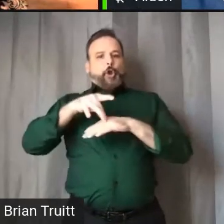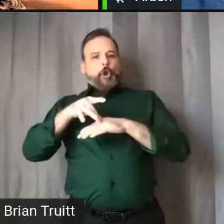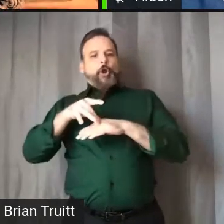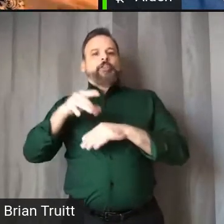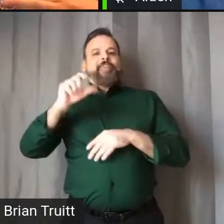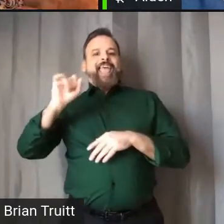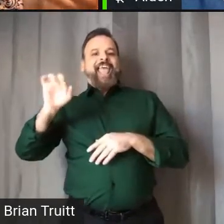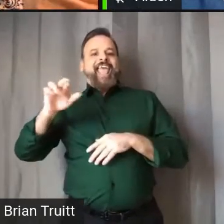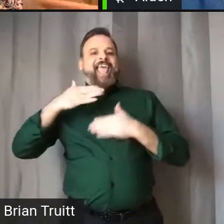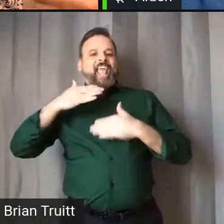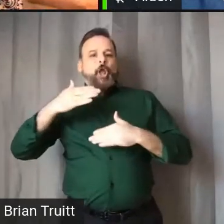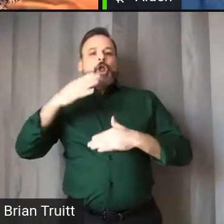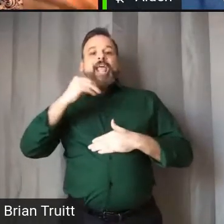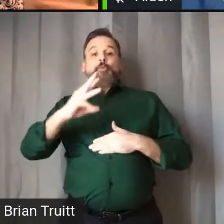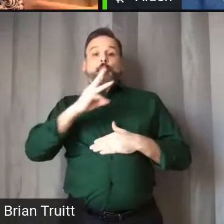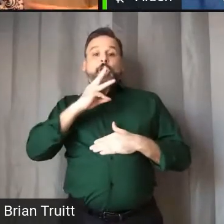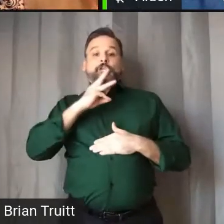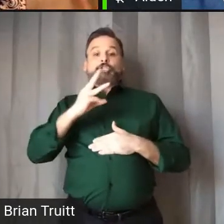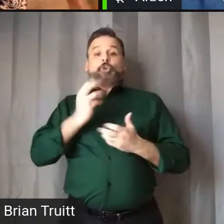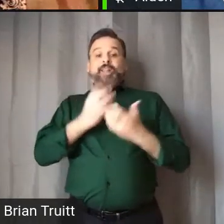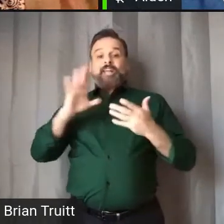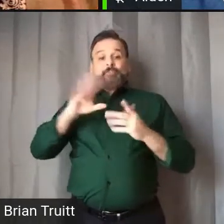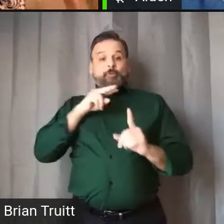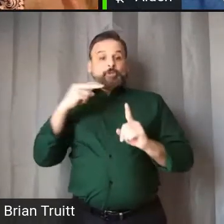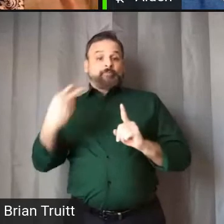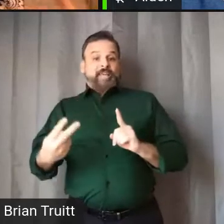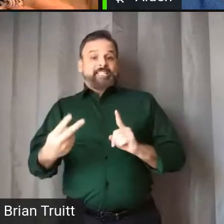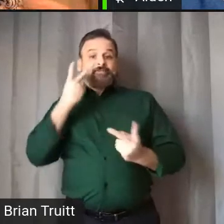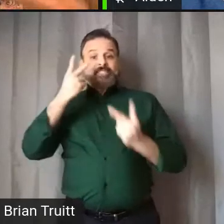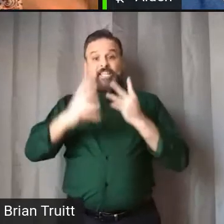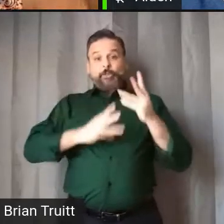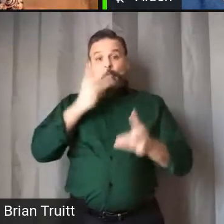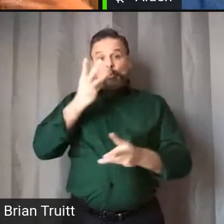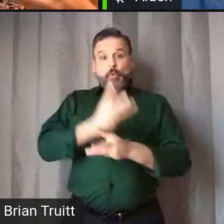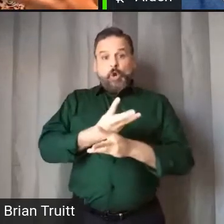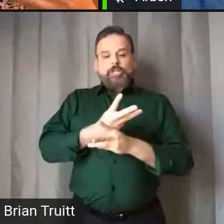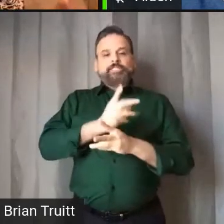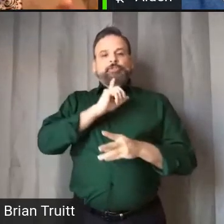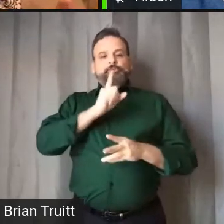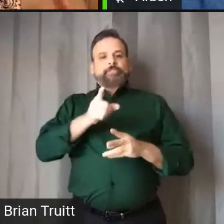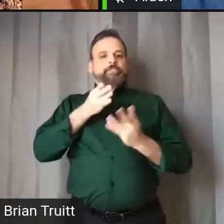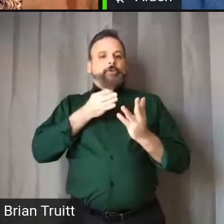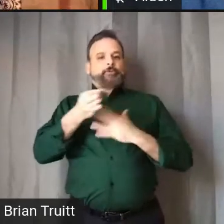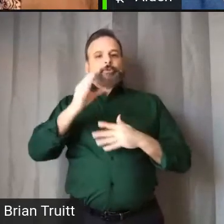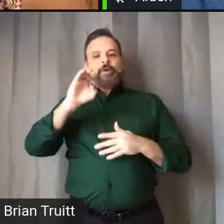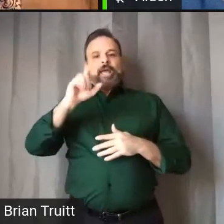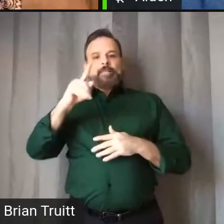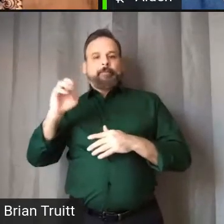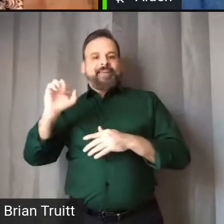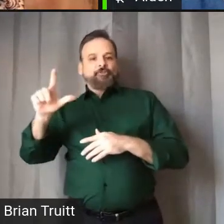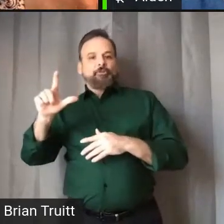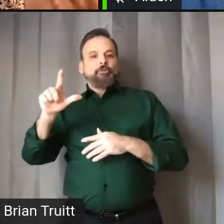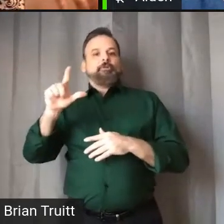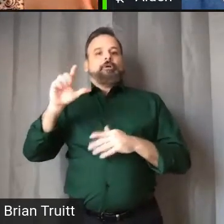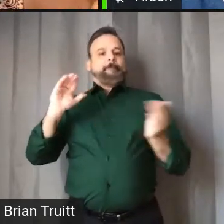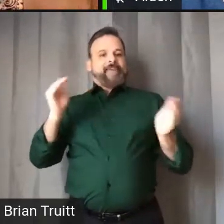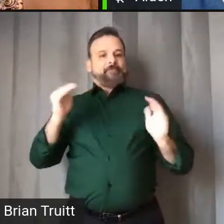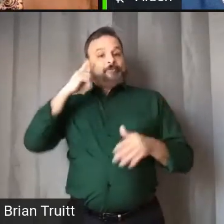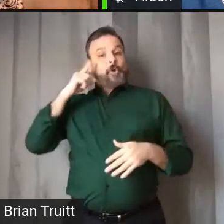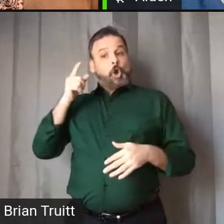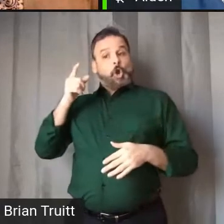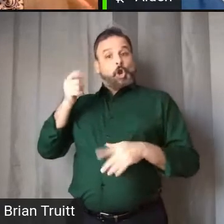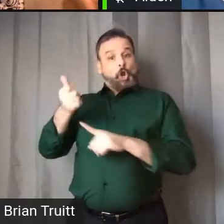So a lot of just the way she sees the world and describes things is so often with sort of elemental-ish metaphors, always kind of, you know, for her, it's